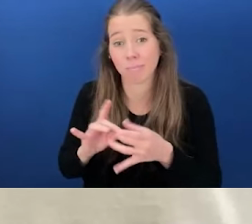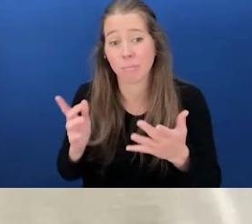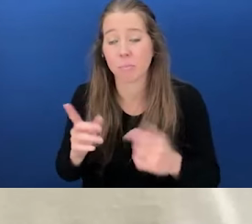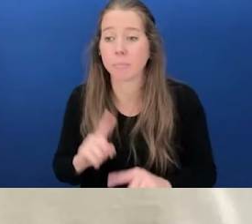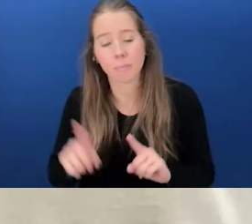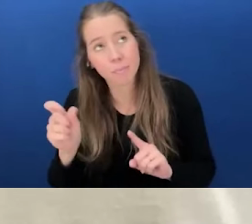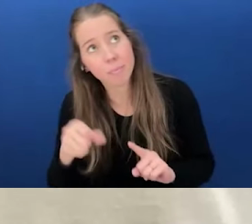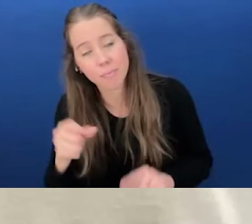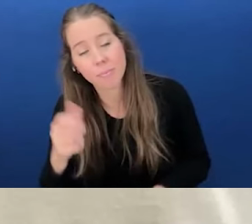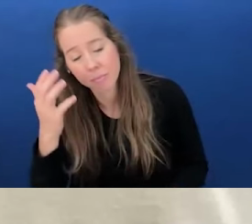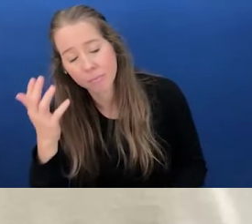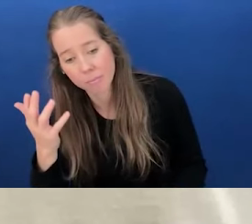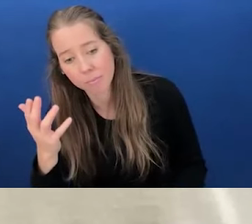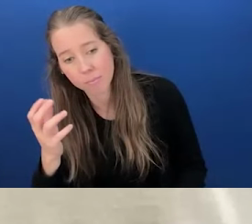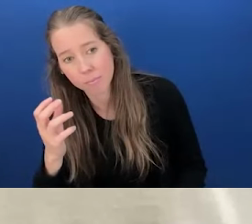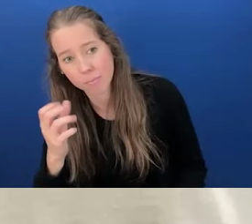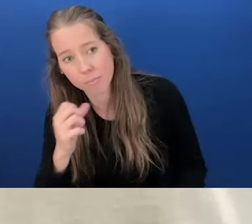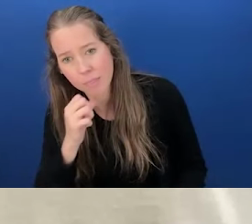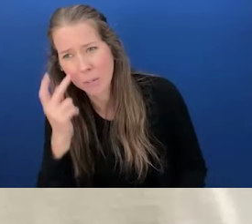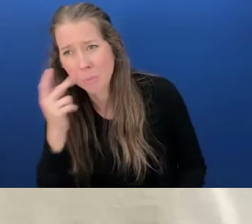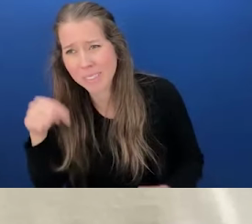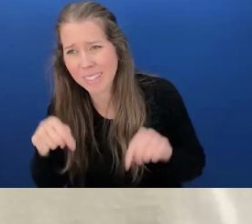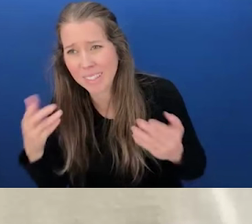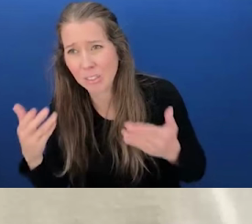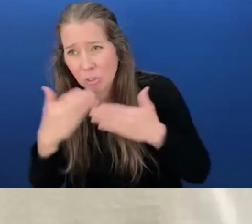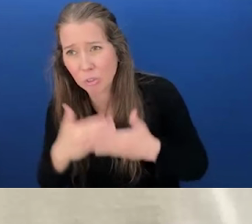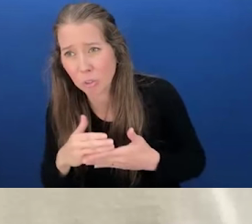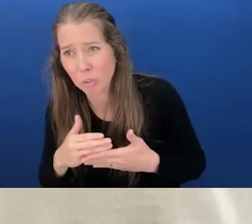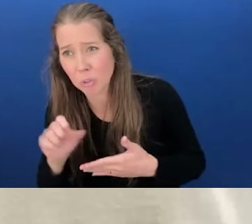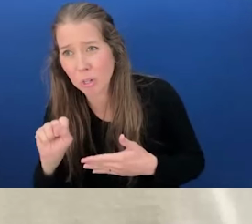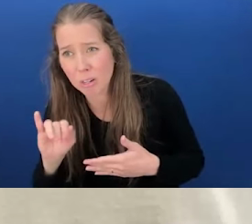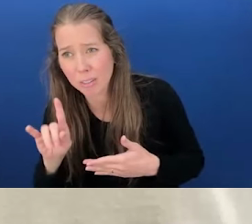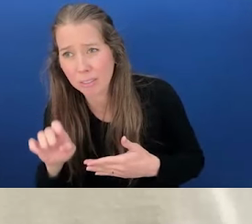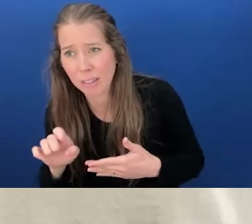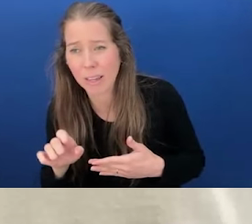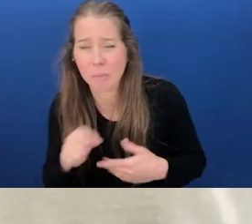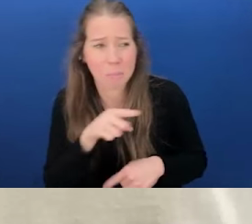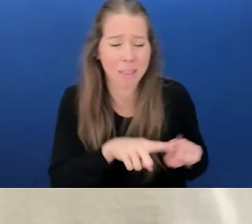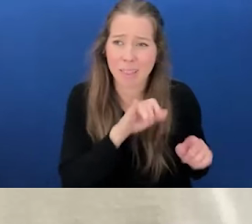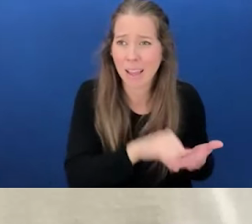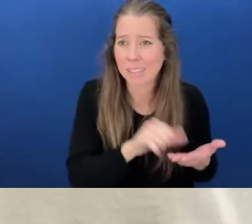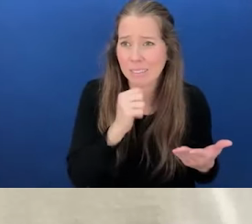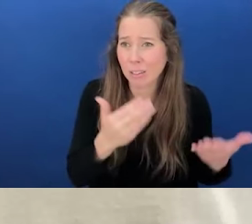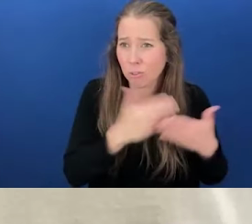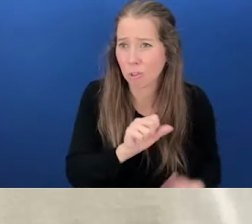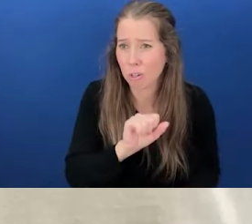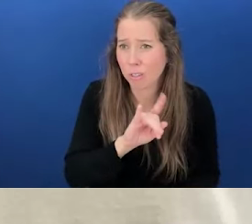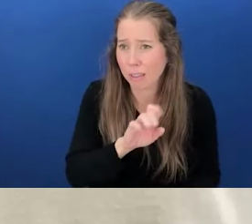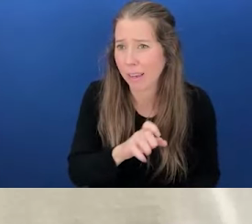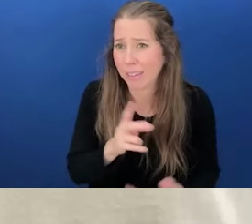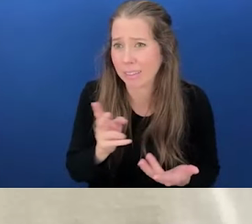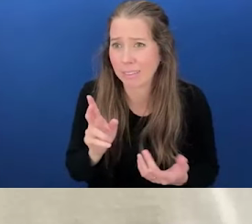I don't see this as a dark side. I don't necessarily see that one as either, Mhm. but a lot of times I see it as